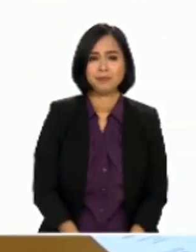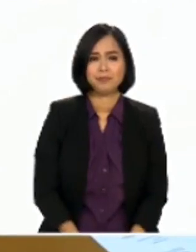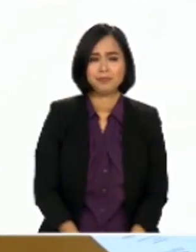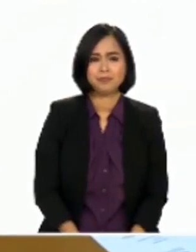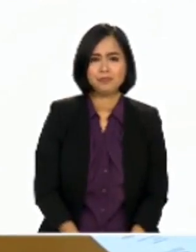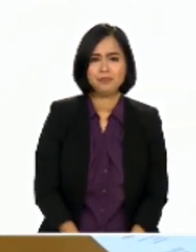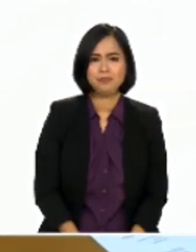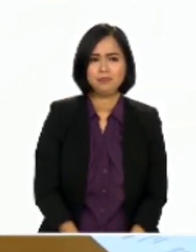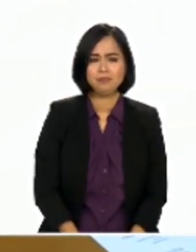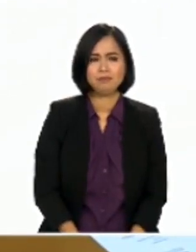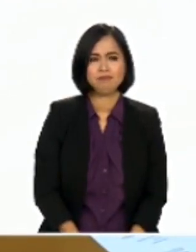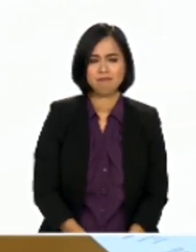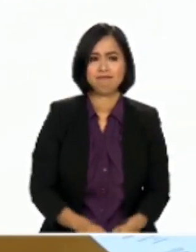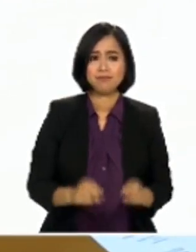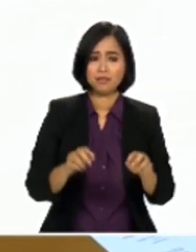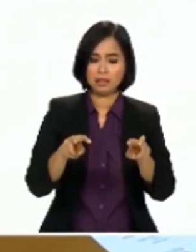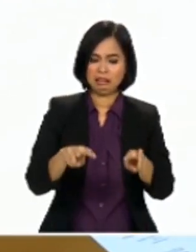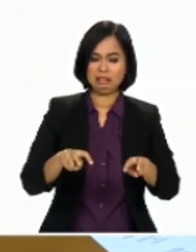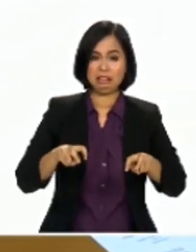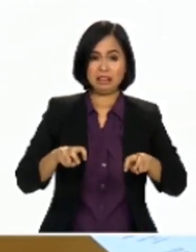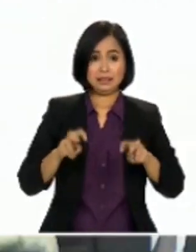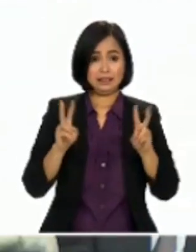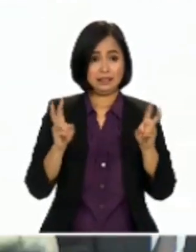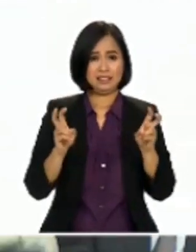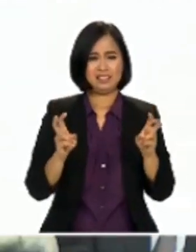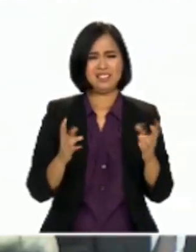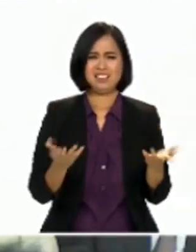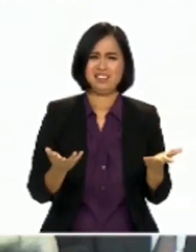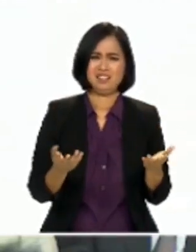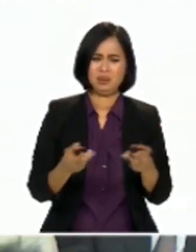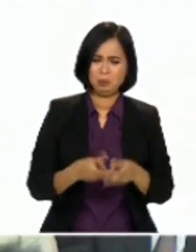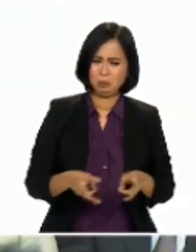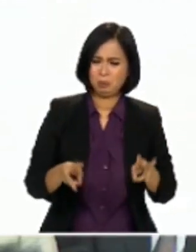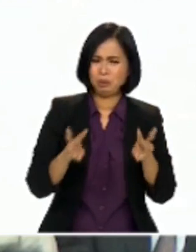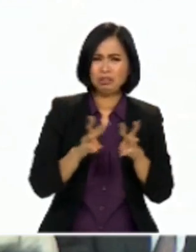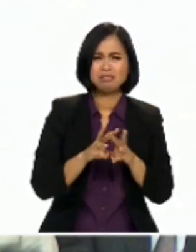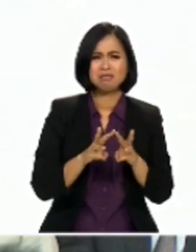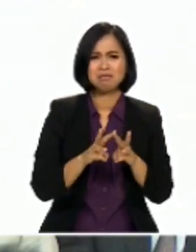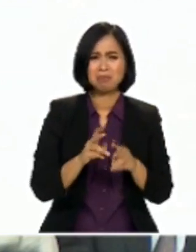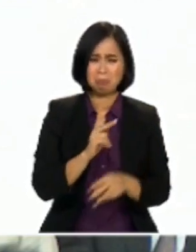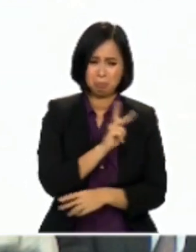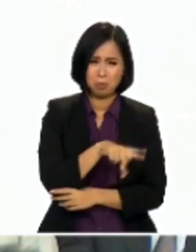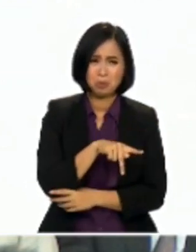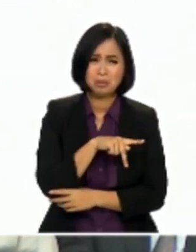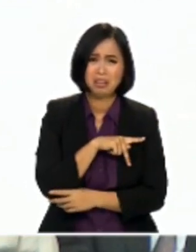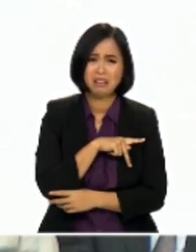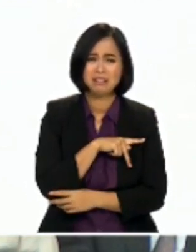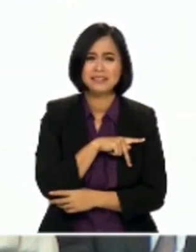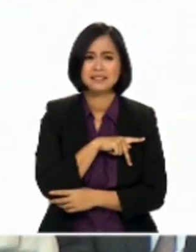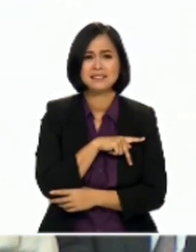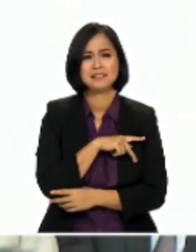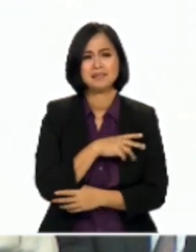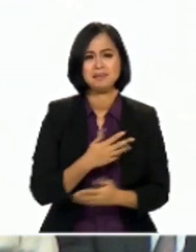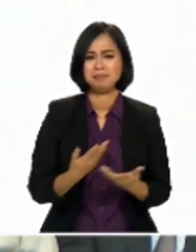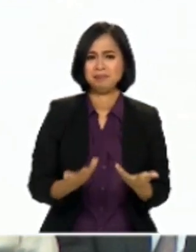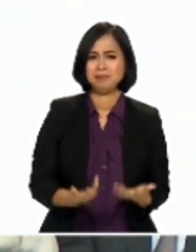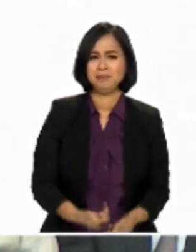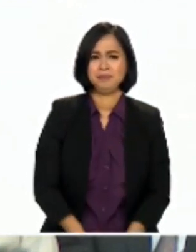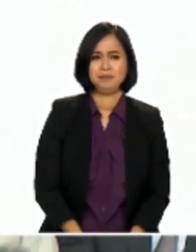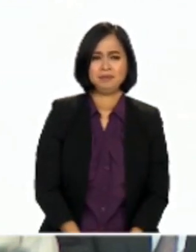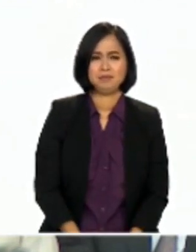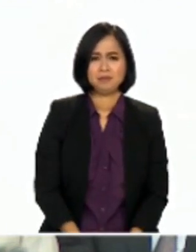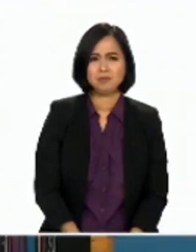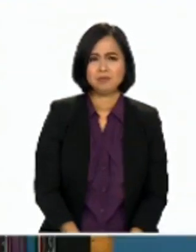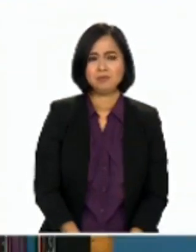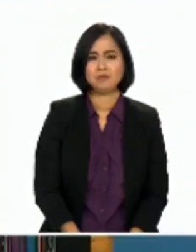It is selfishness, it's worse for no purpose other than personal aggrandizement. To